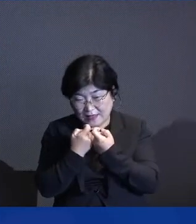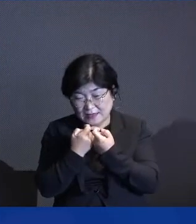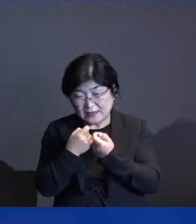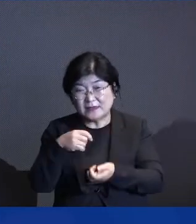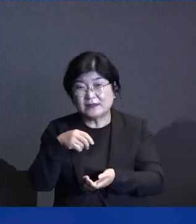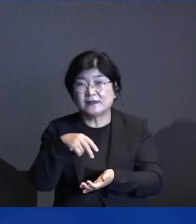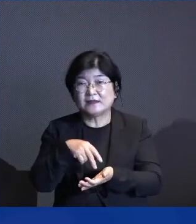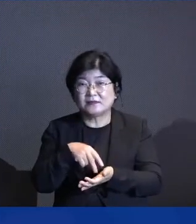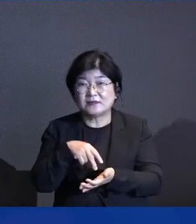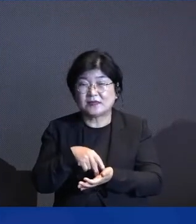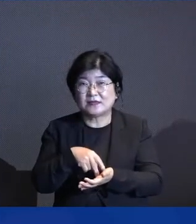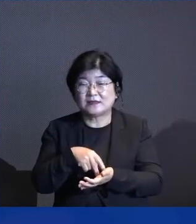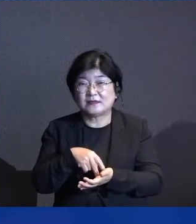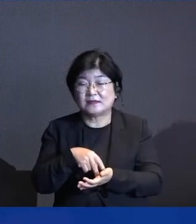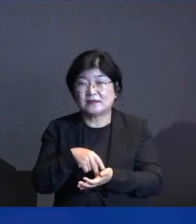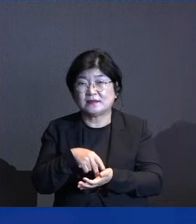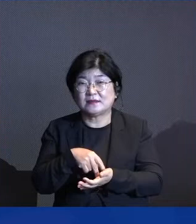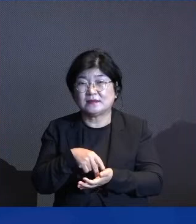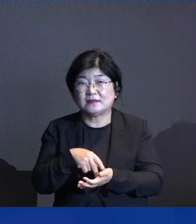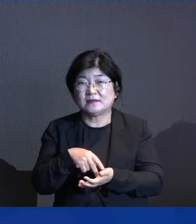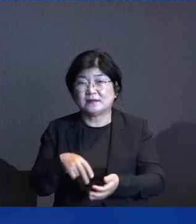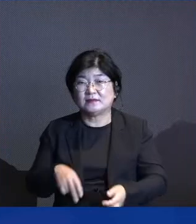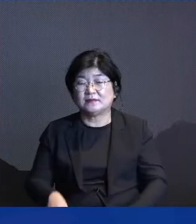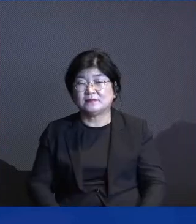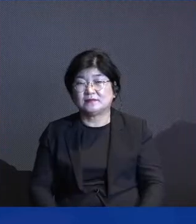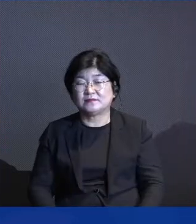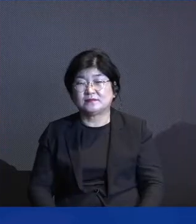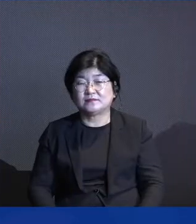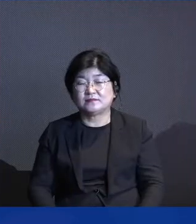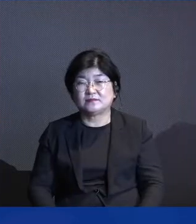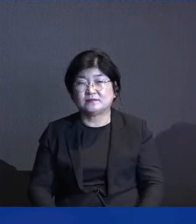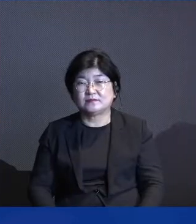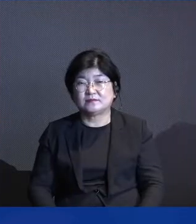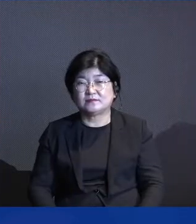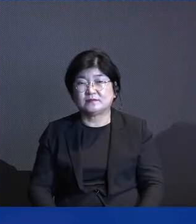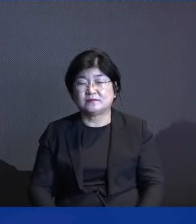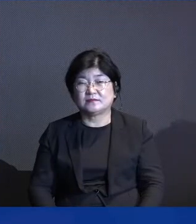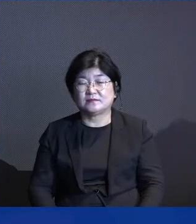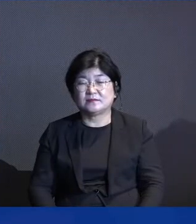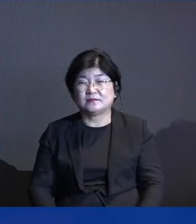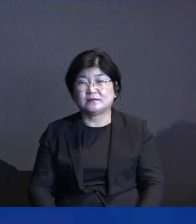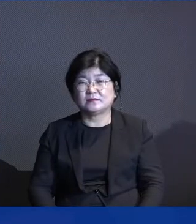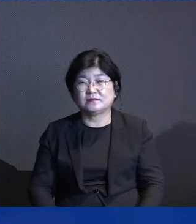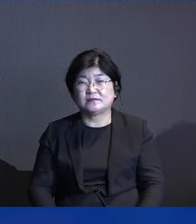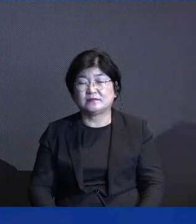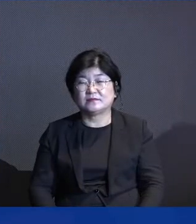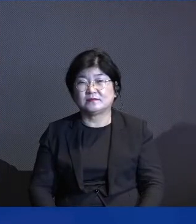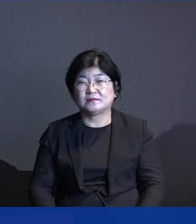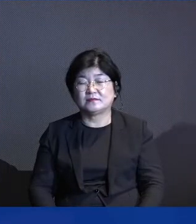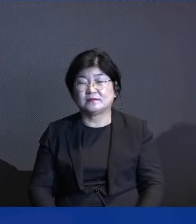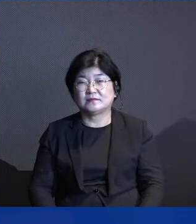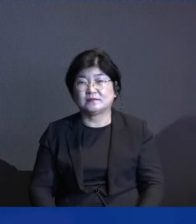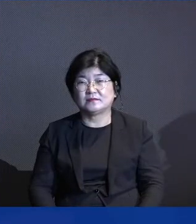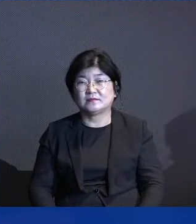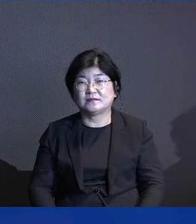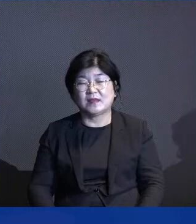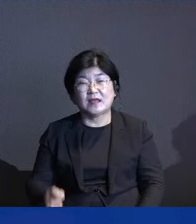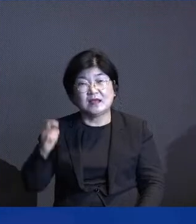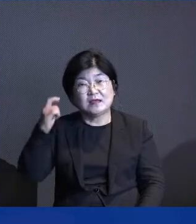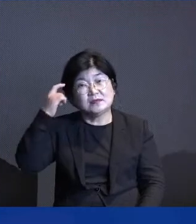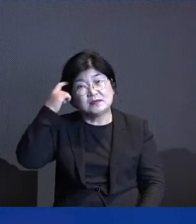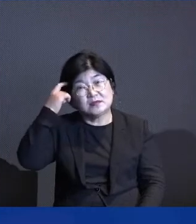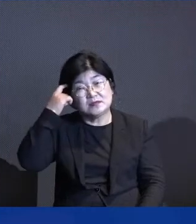I think each individual can do a better job of preventing mental health problems.